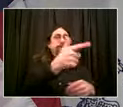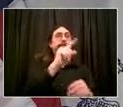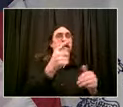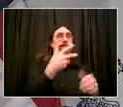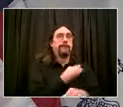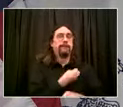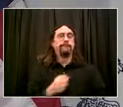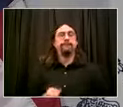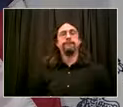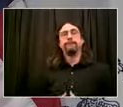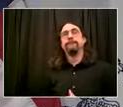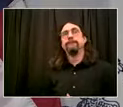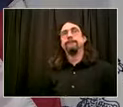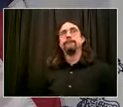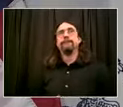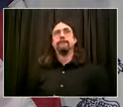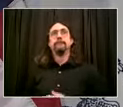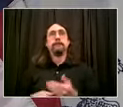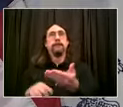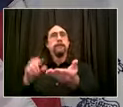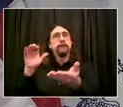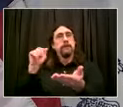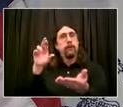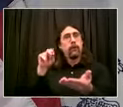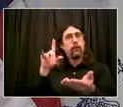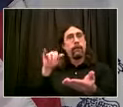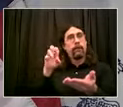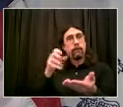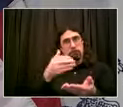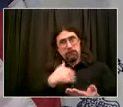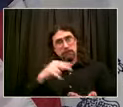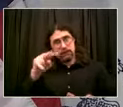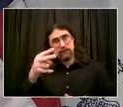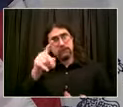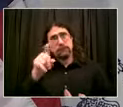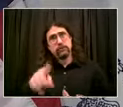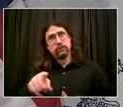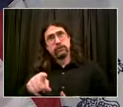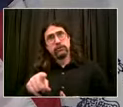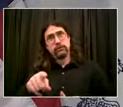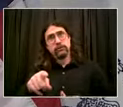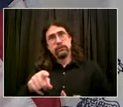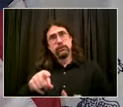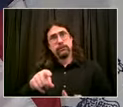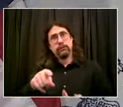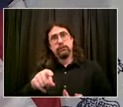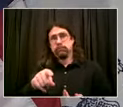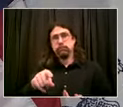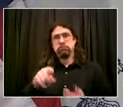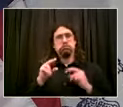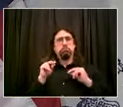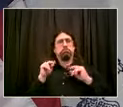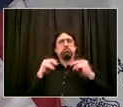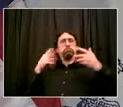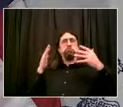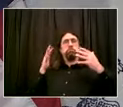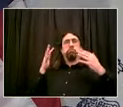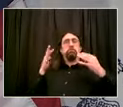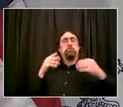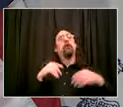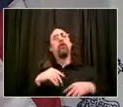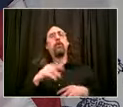Is Sorry, that's all. Thanks. Do you have another one, or are you good? No, that's all. Thank you. Thank you. Go ahead. The next is Narmeen from Pix